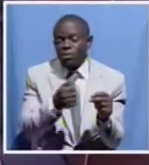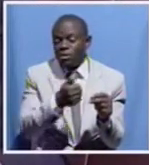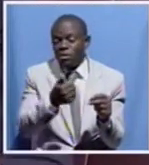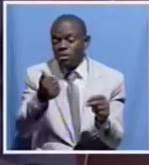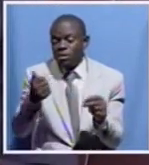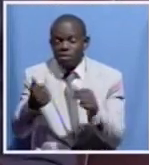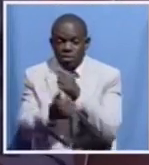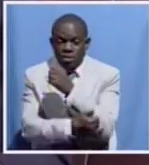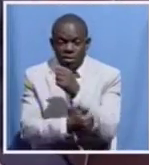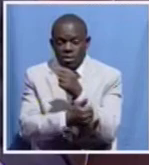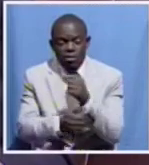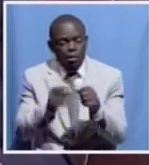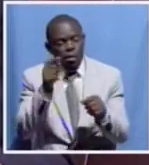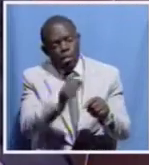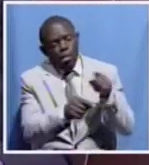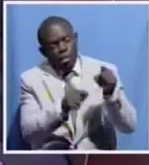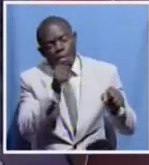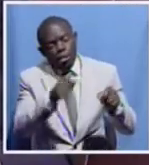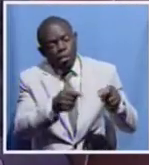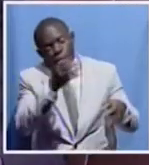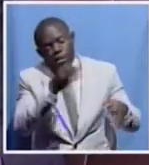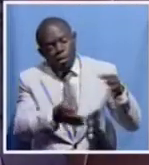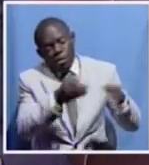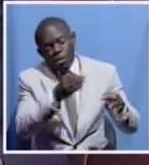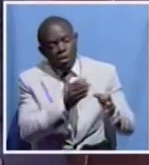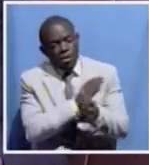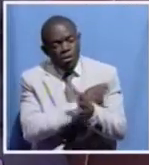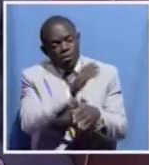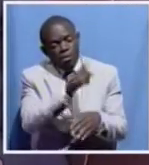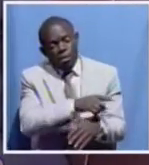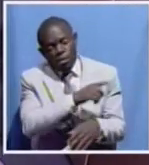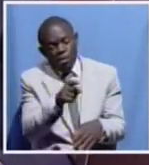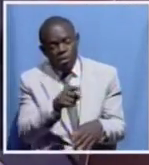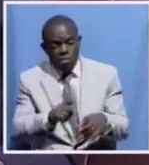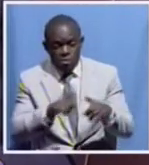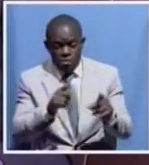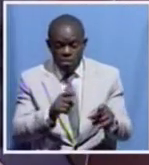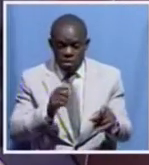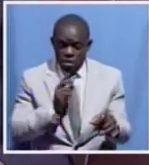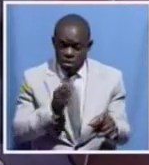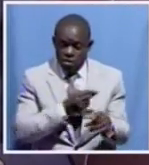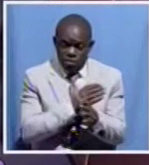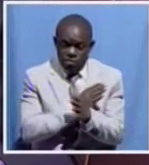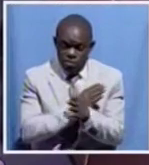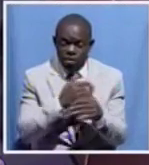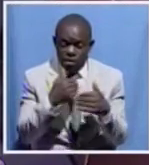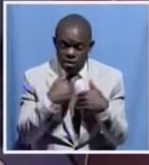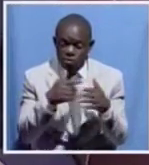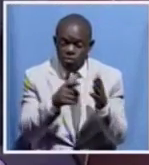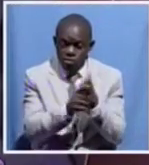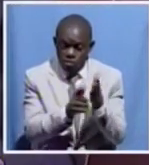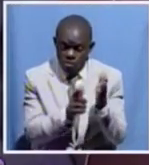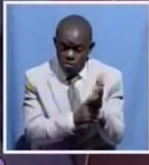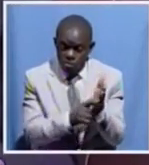because they are many. But the laws that are put in place in diplomacy limit me on what we can say, especially when